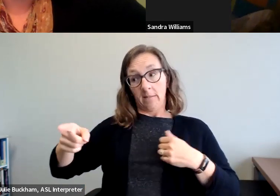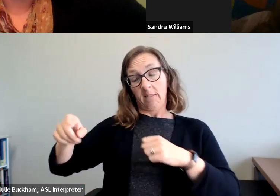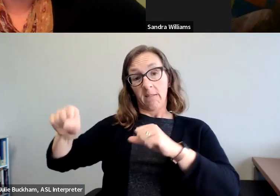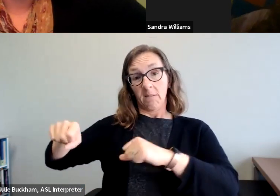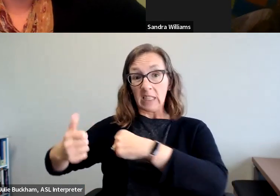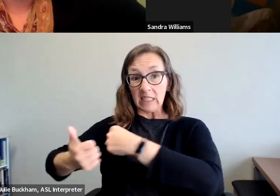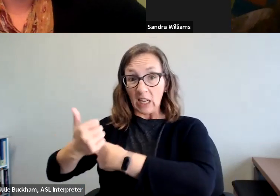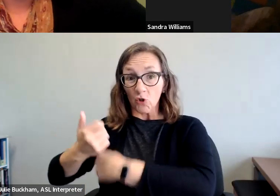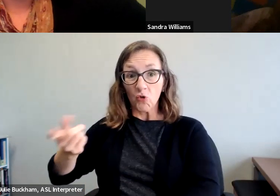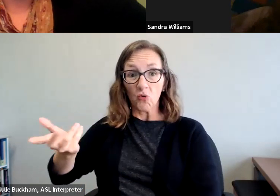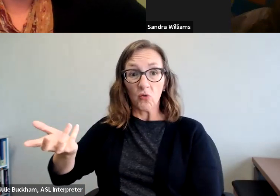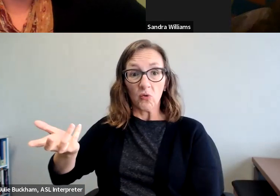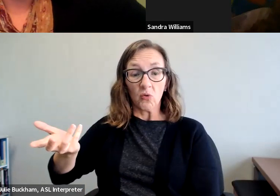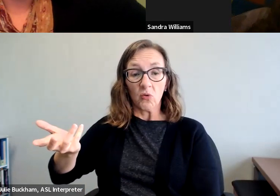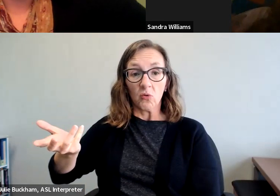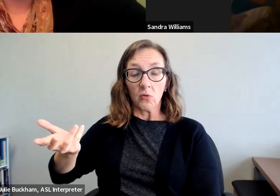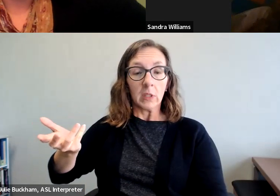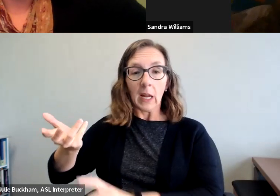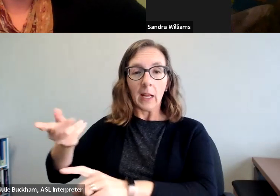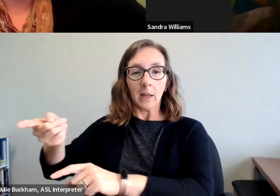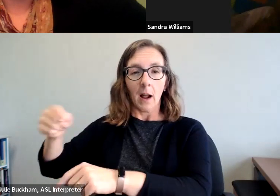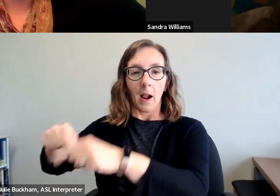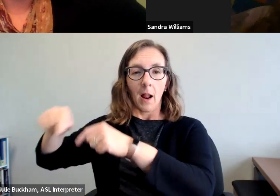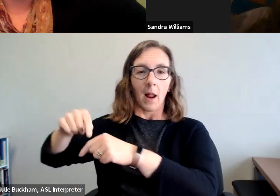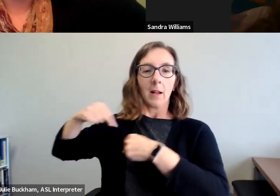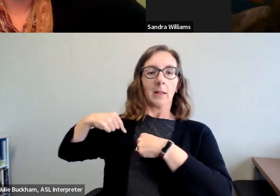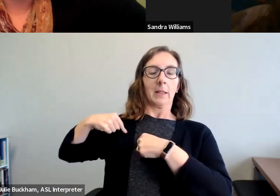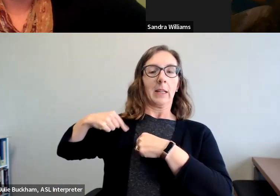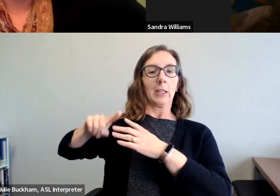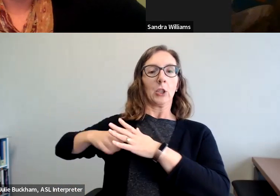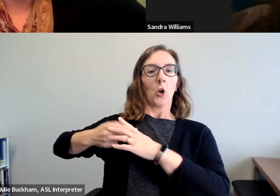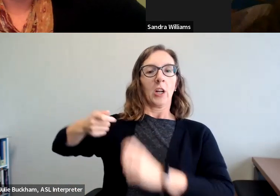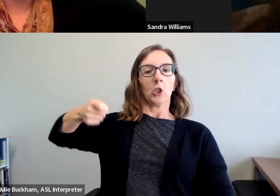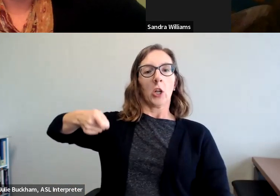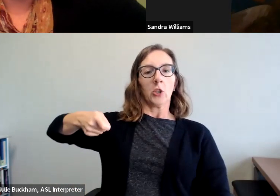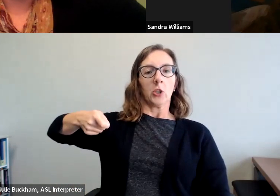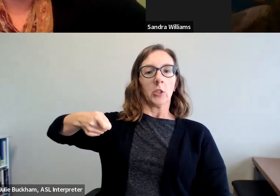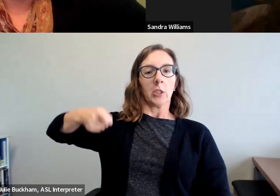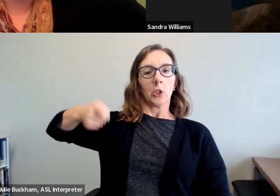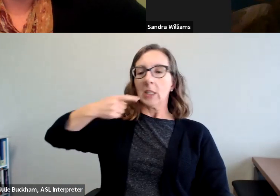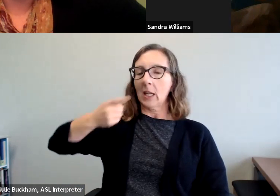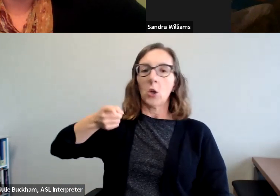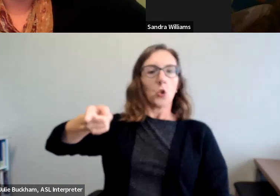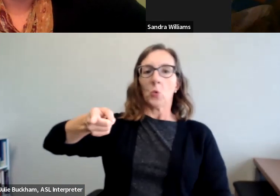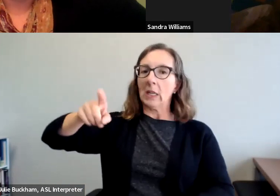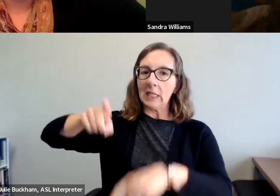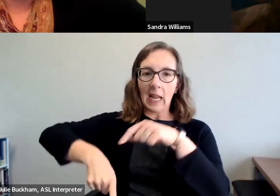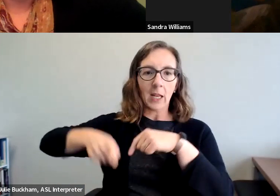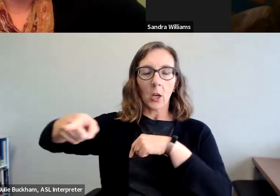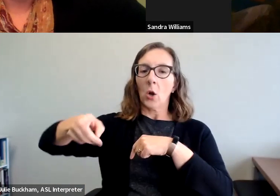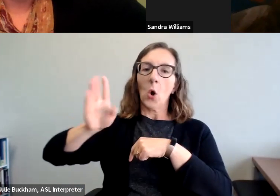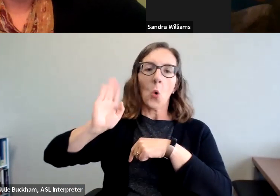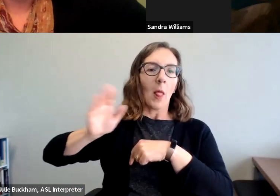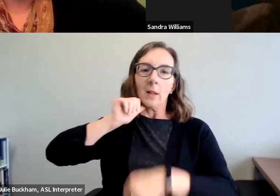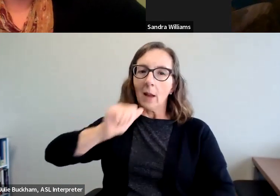And it all started when a judge said, you cannot You will not, because you're